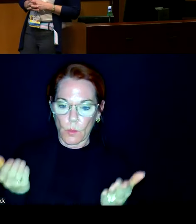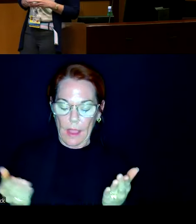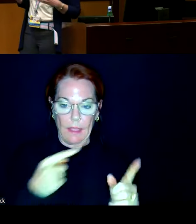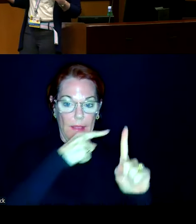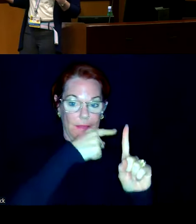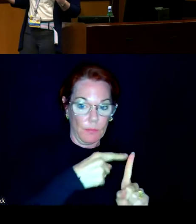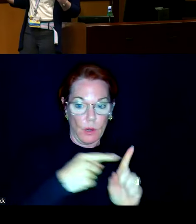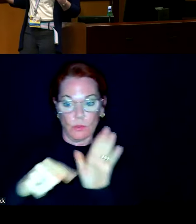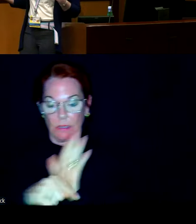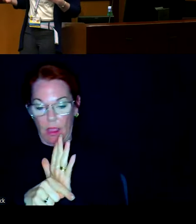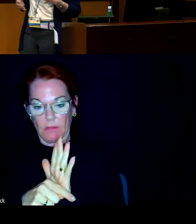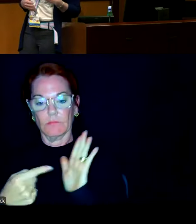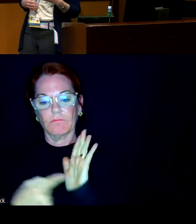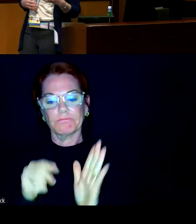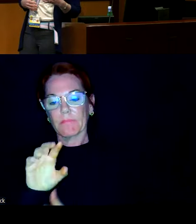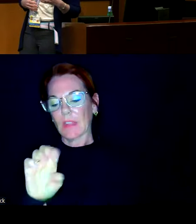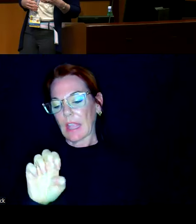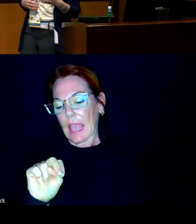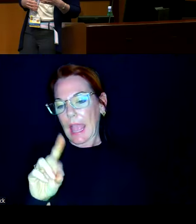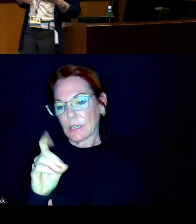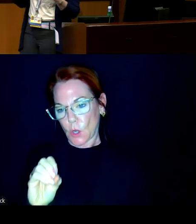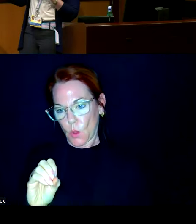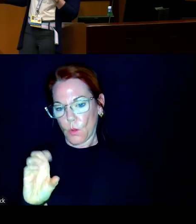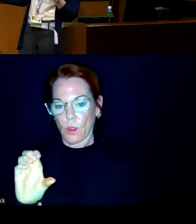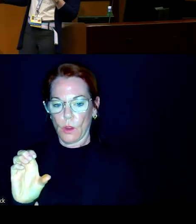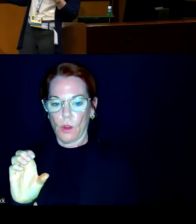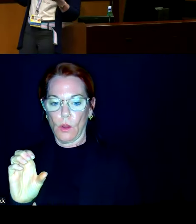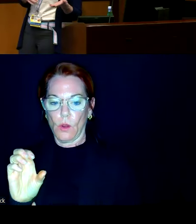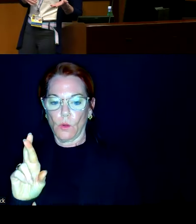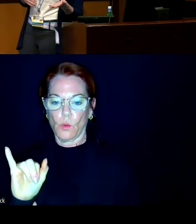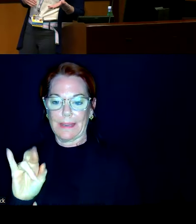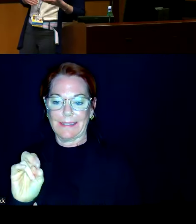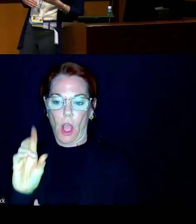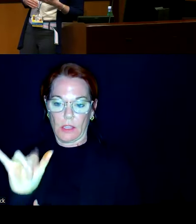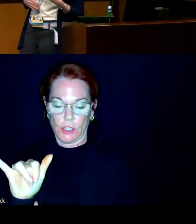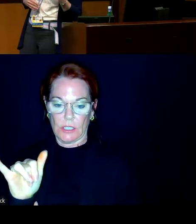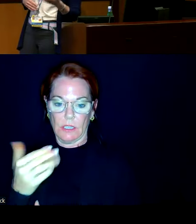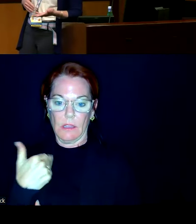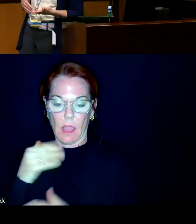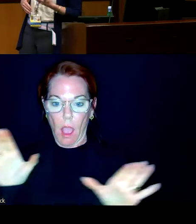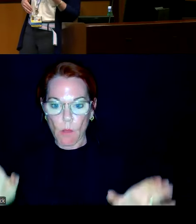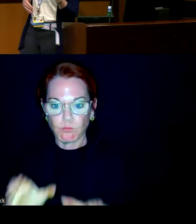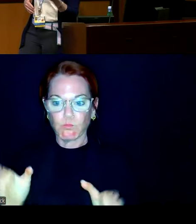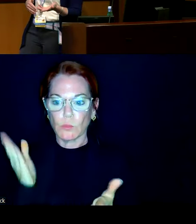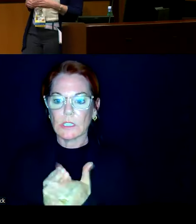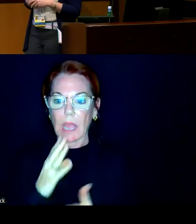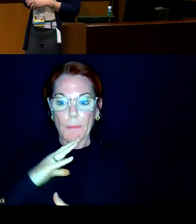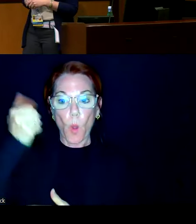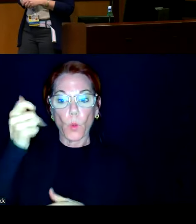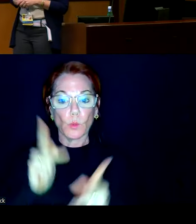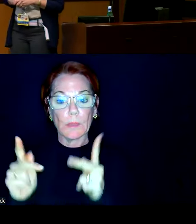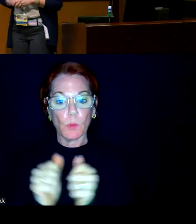in endocrinology, there was a movement to stop older folks on hormones because there were risks